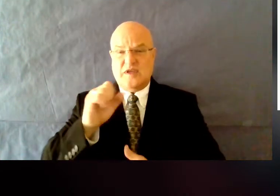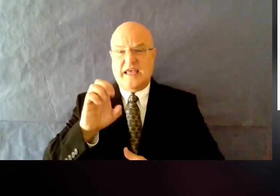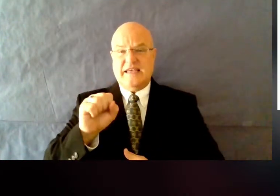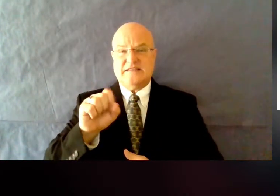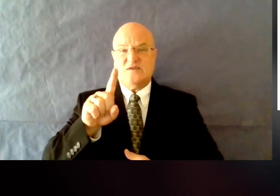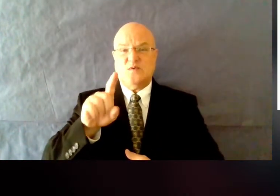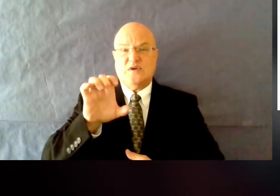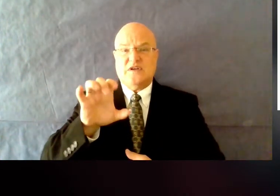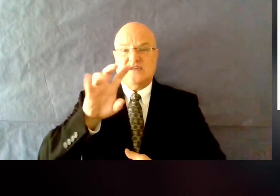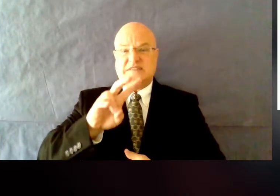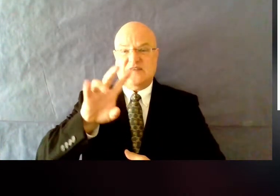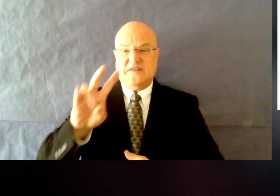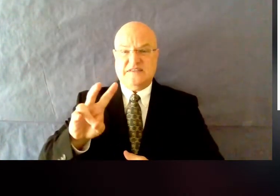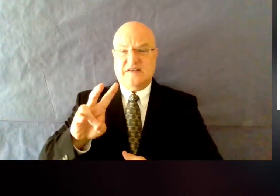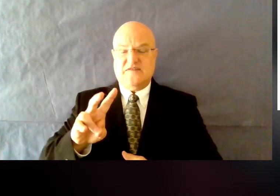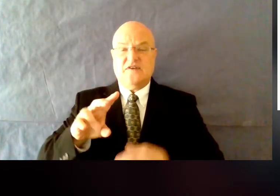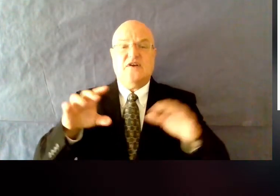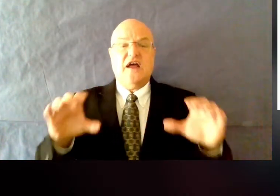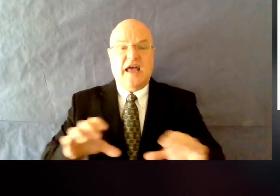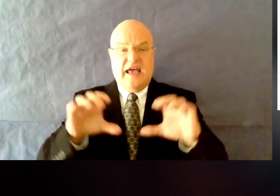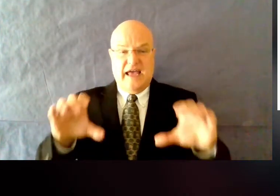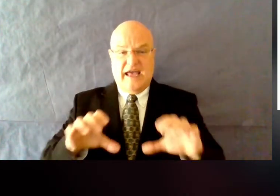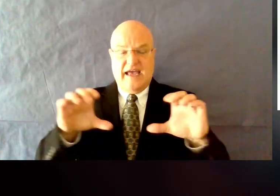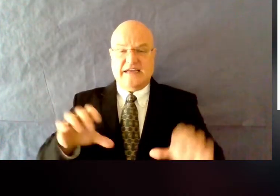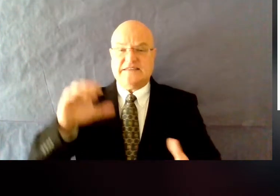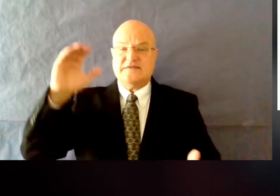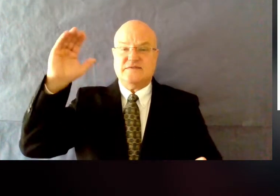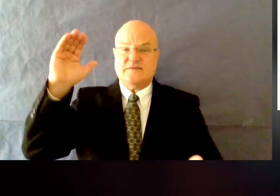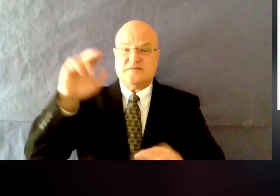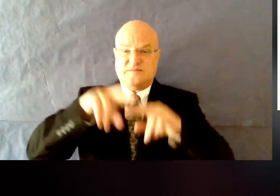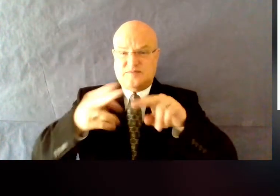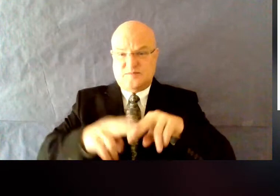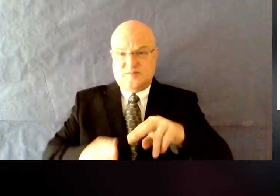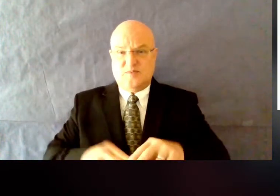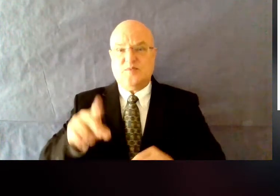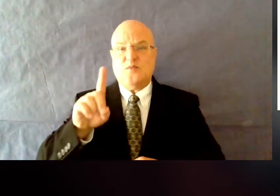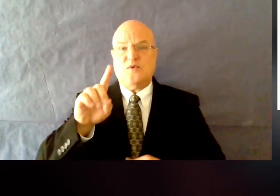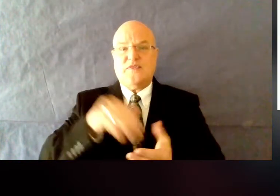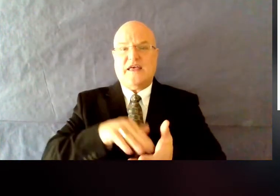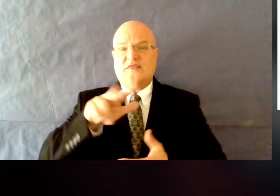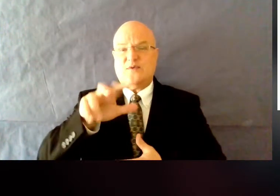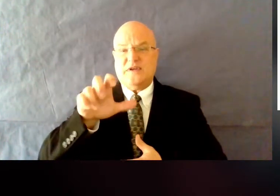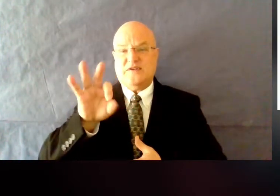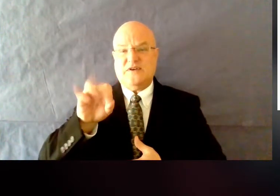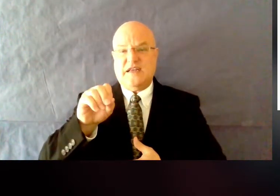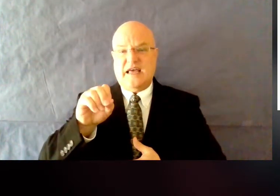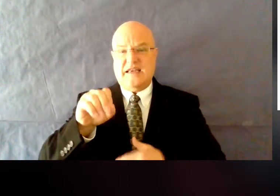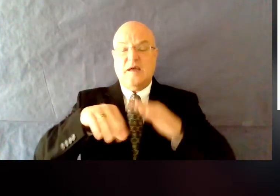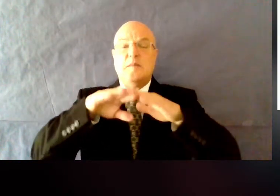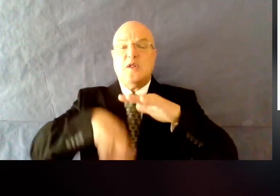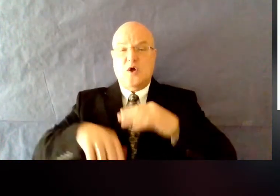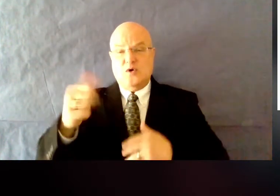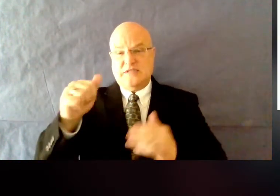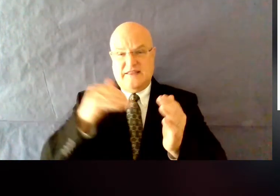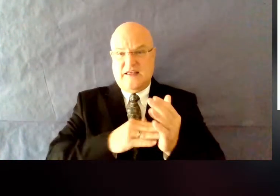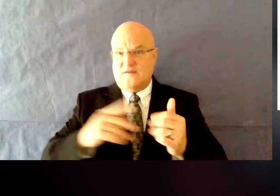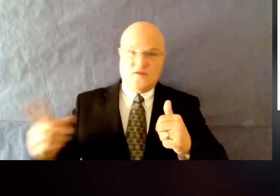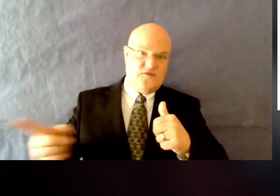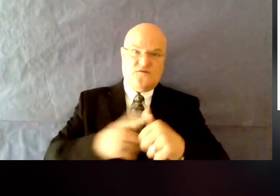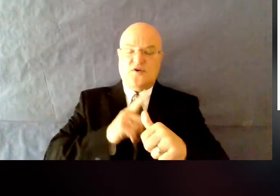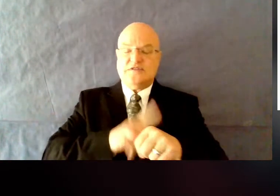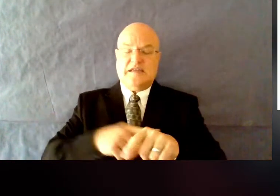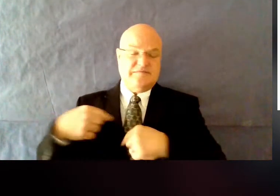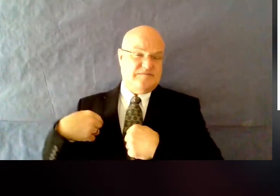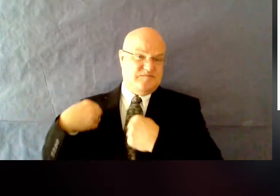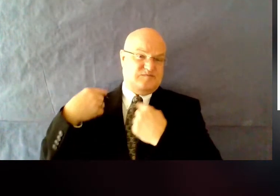177. Our active cases have declined by 1,390, below 10,000 for the first time in a long